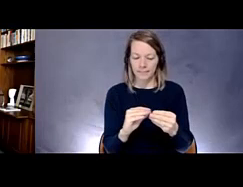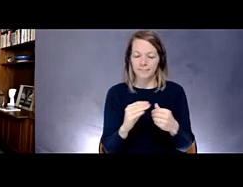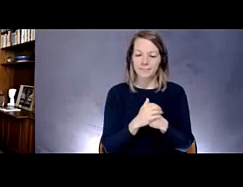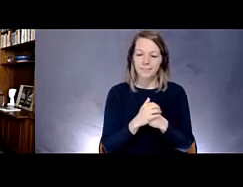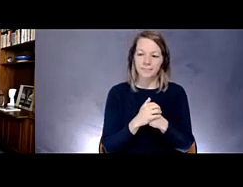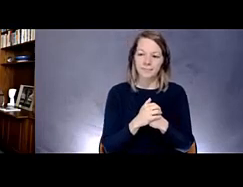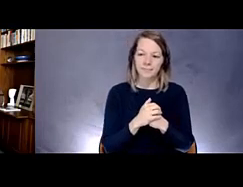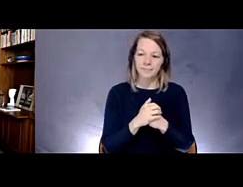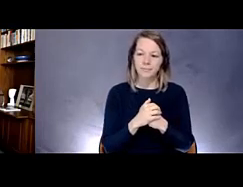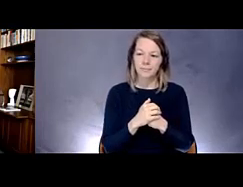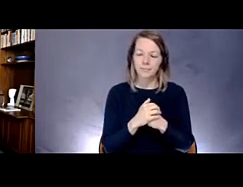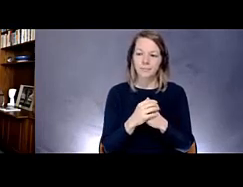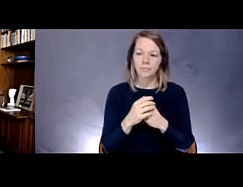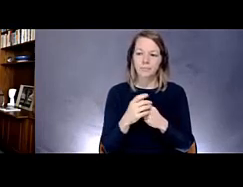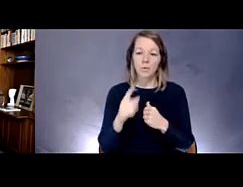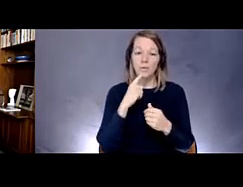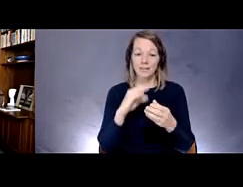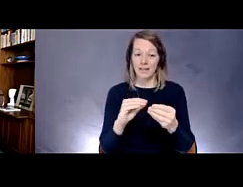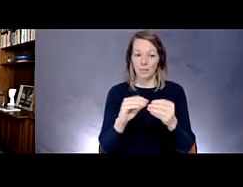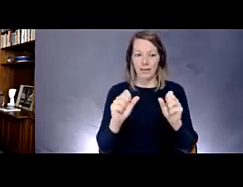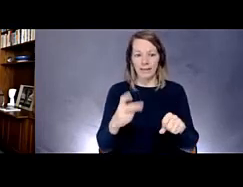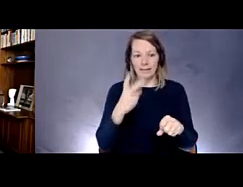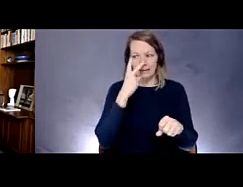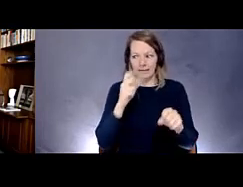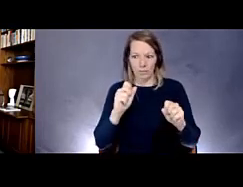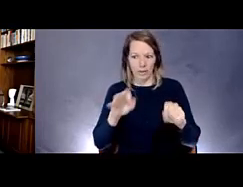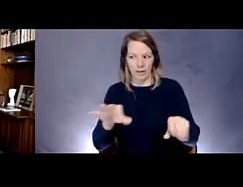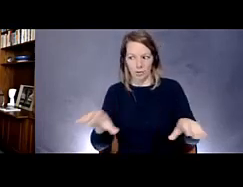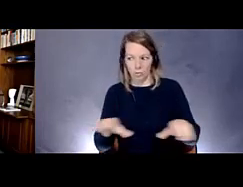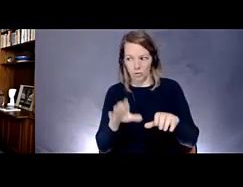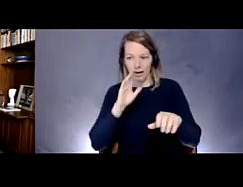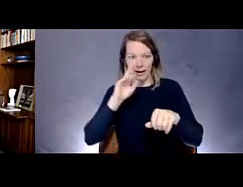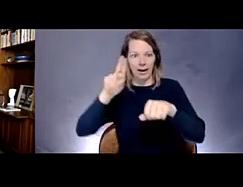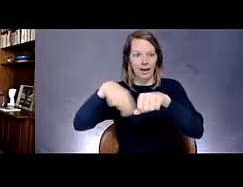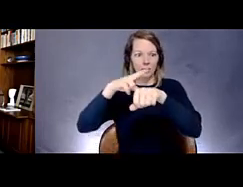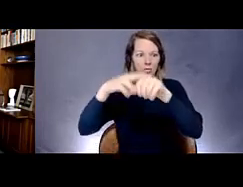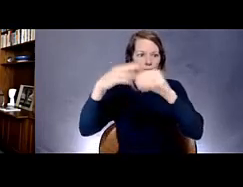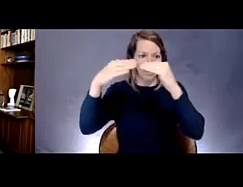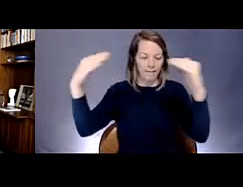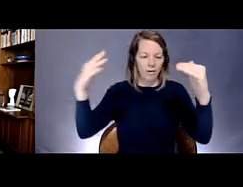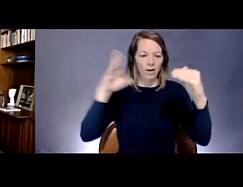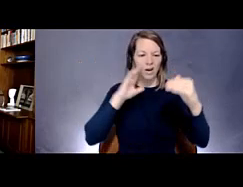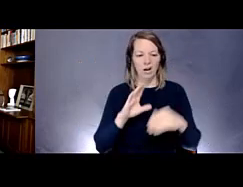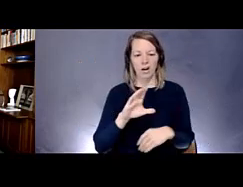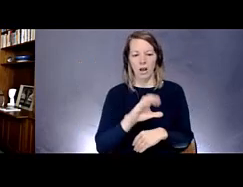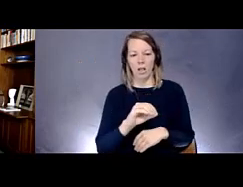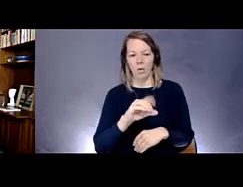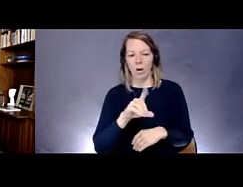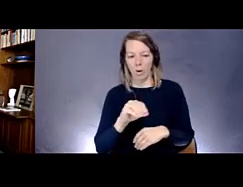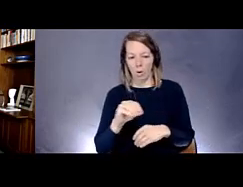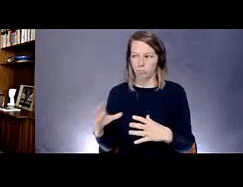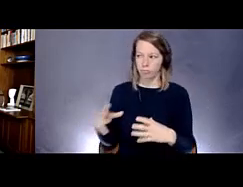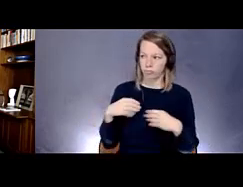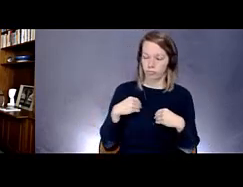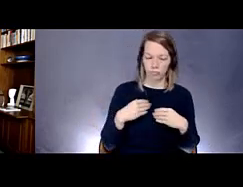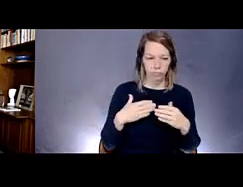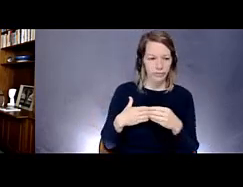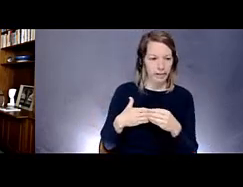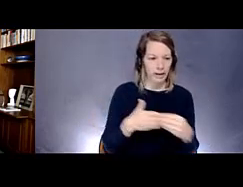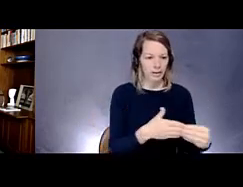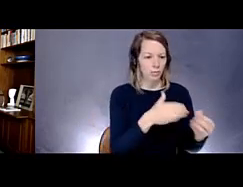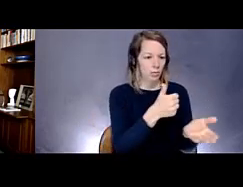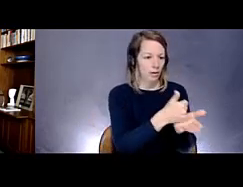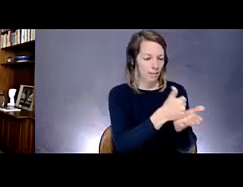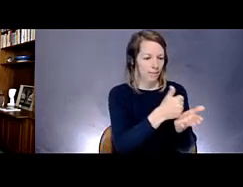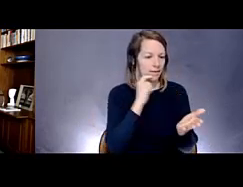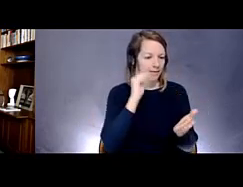we're essentially saying is we could see if we can do this at a national level, and Colorado is taking the lead in helping